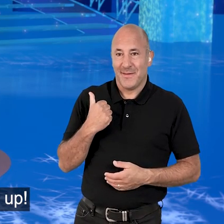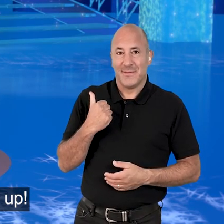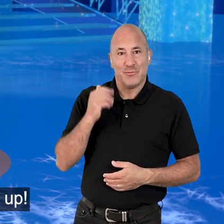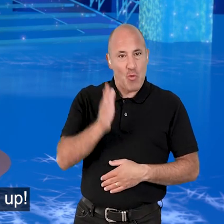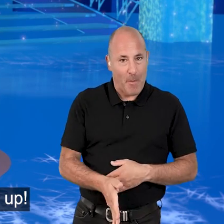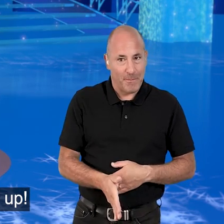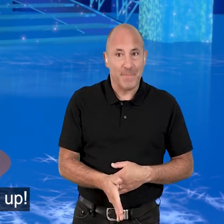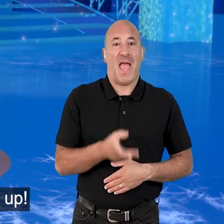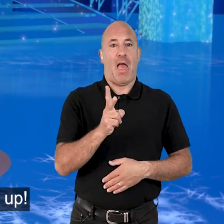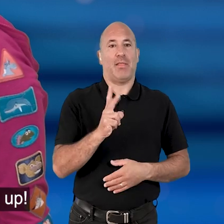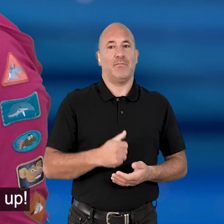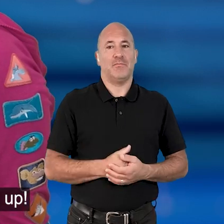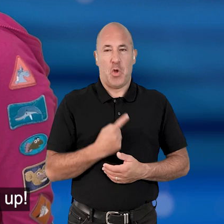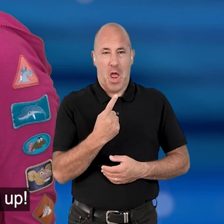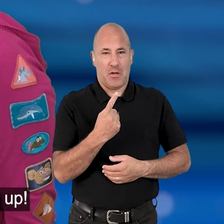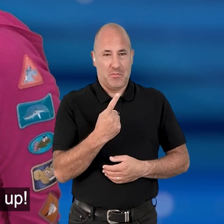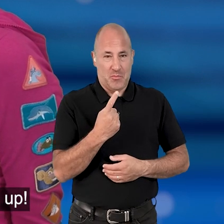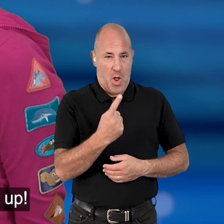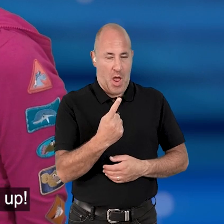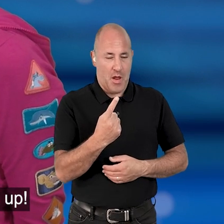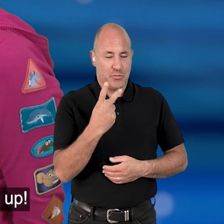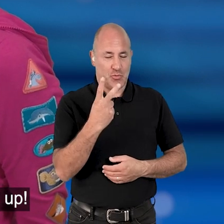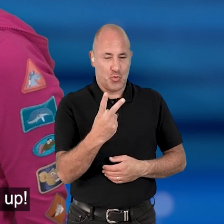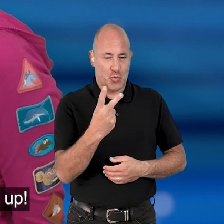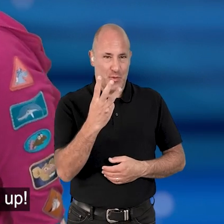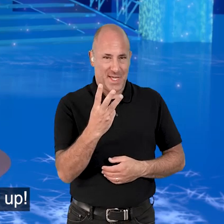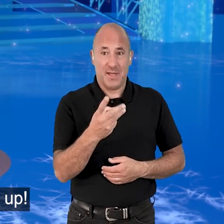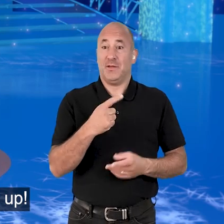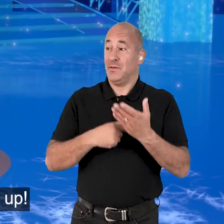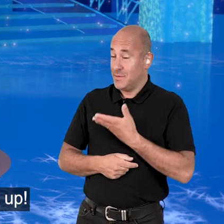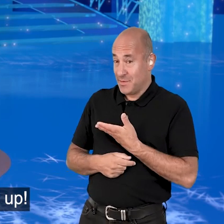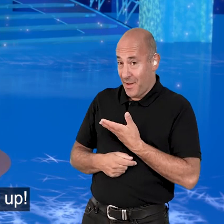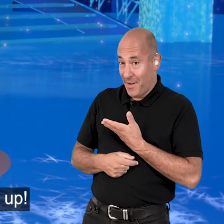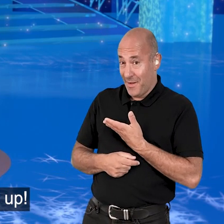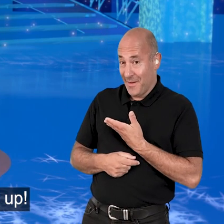chop! And up. 1, 2, 3,